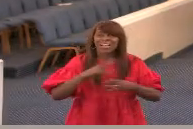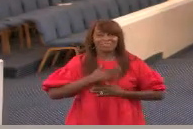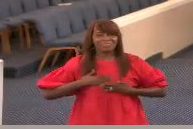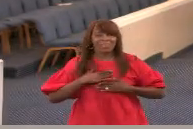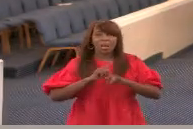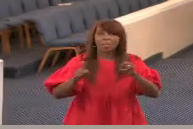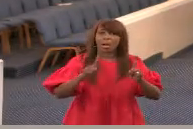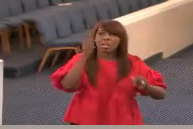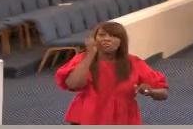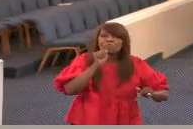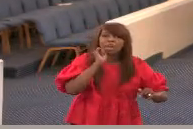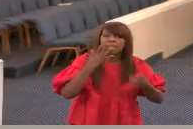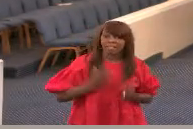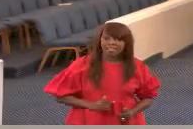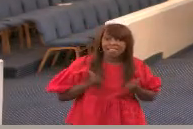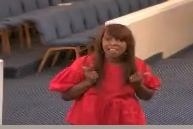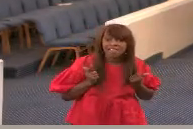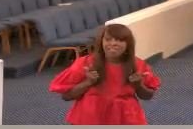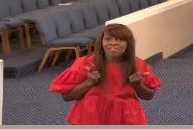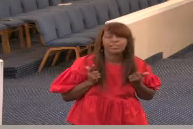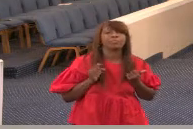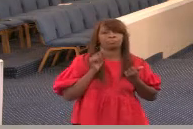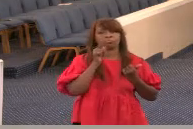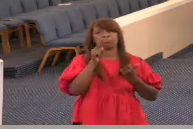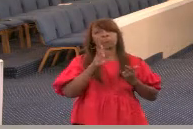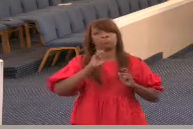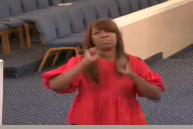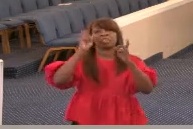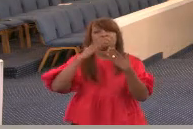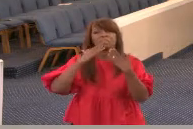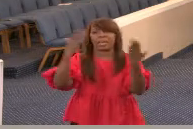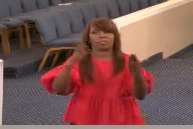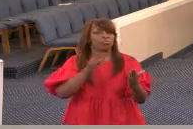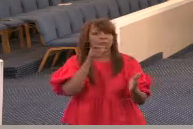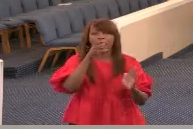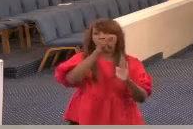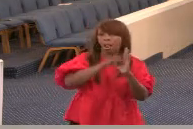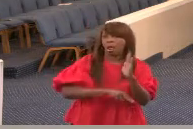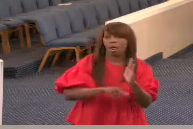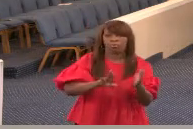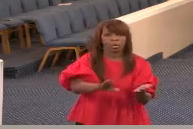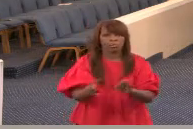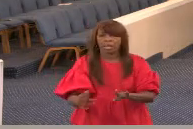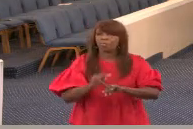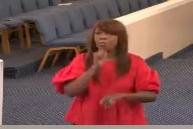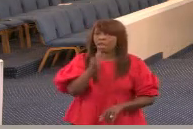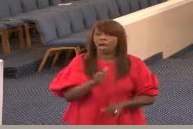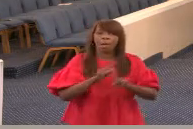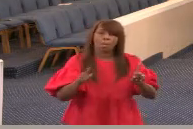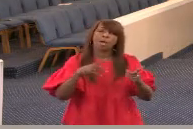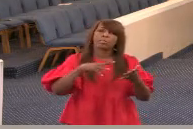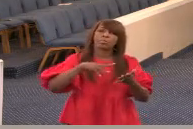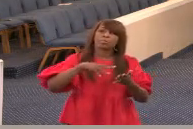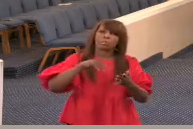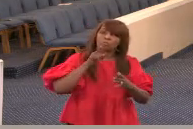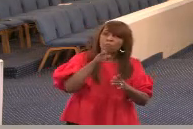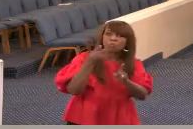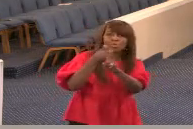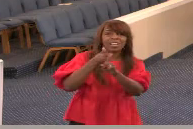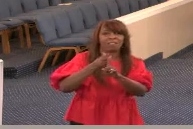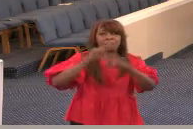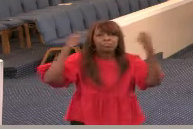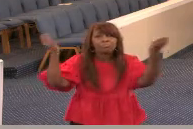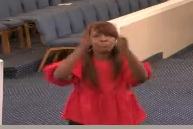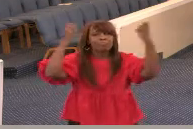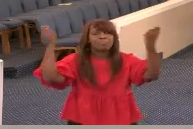day above ground is a day to give thanks. And you got to learn how to celebrate,